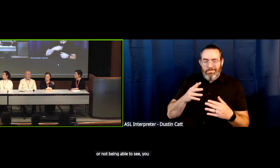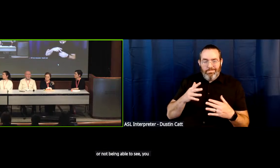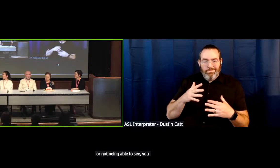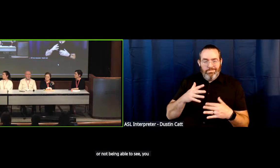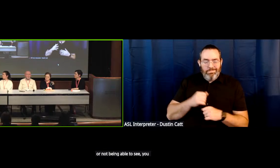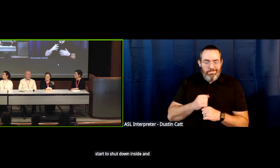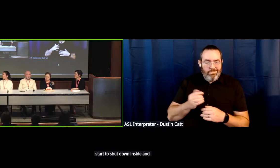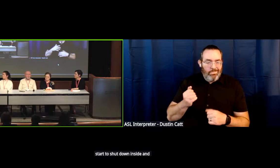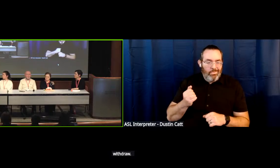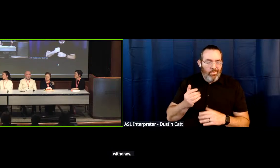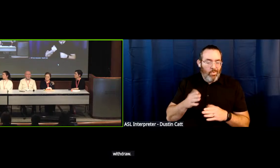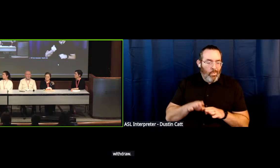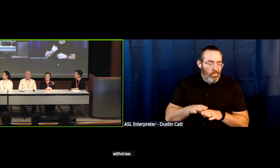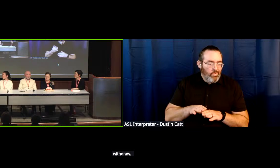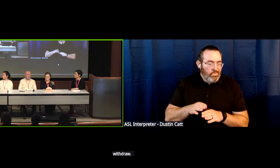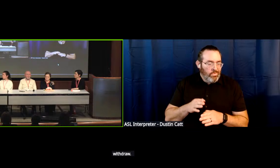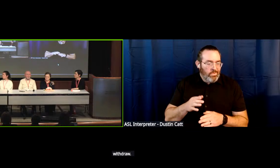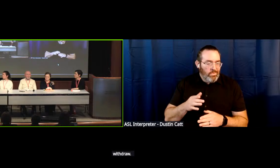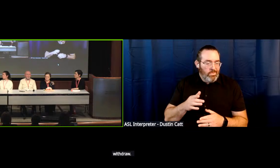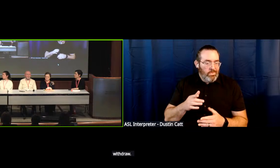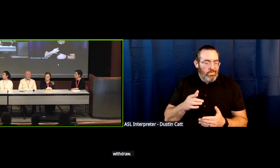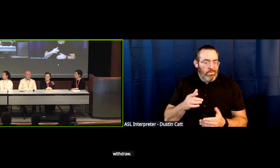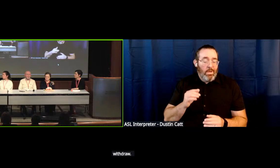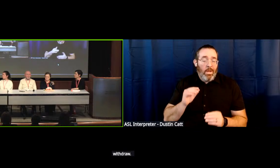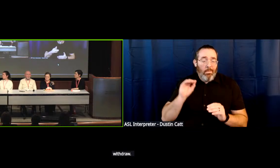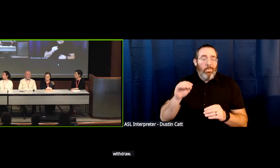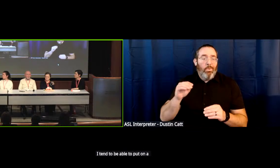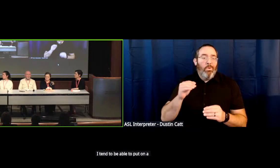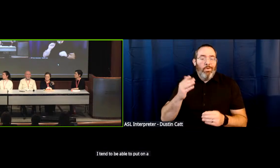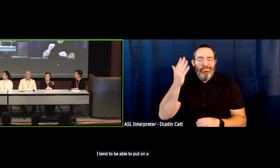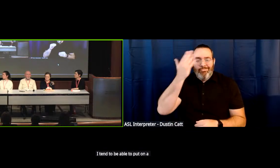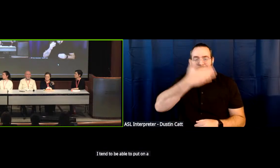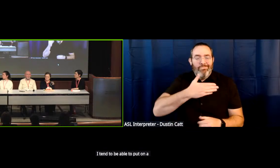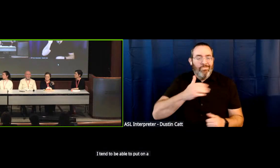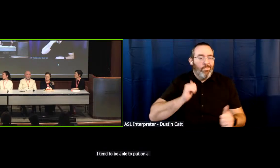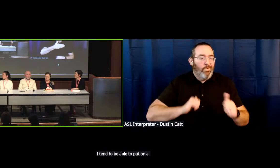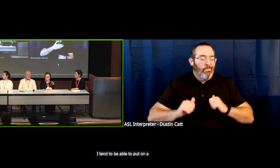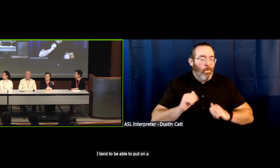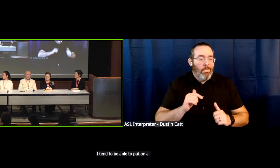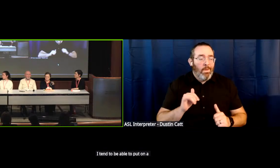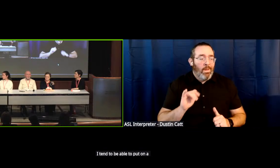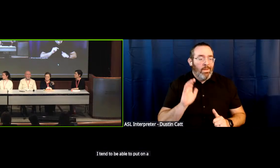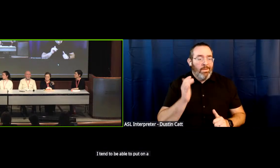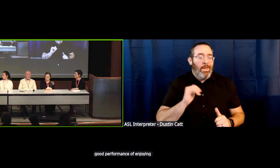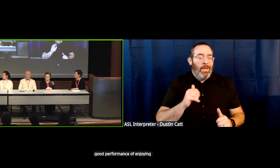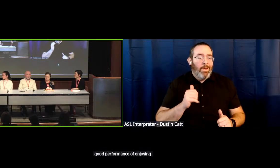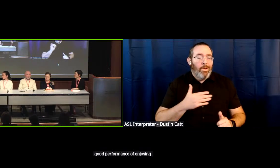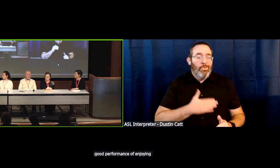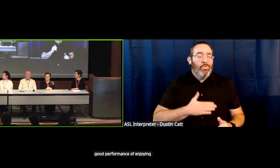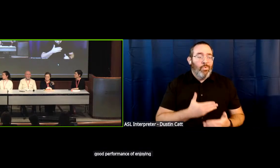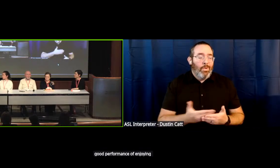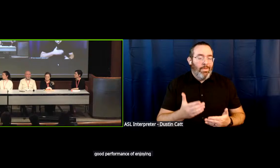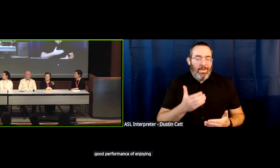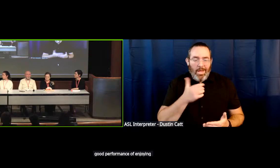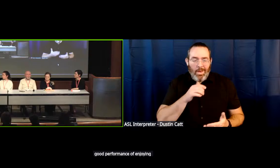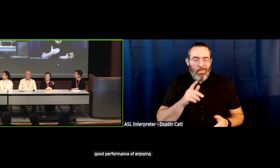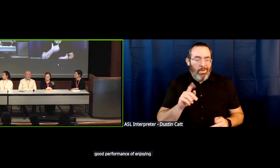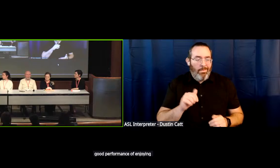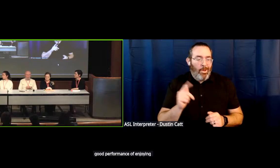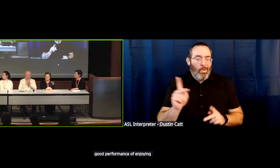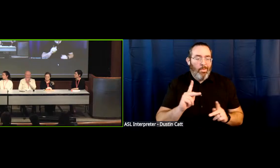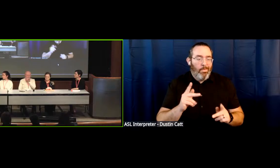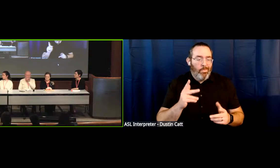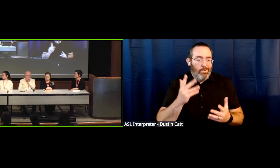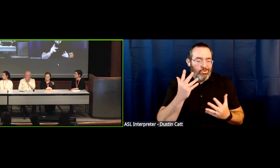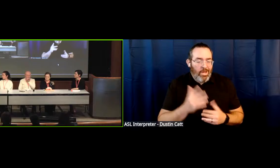to be able to put on a good performance of enjoying things because I don't want to bring things down like, oh, how